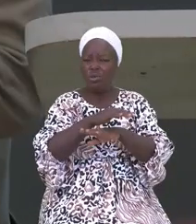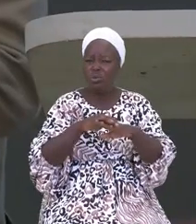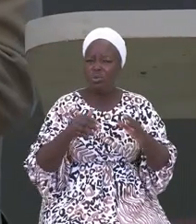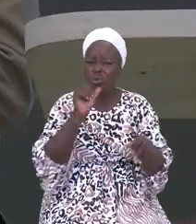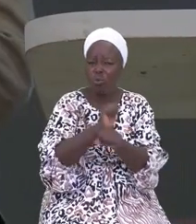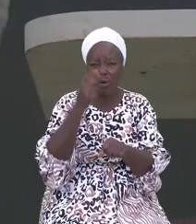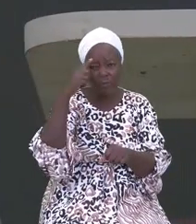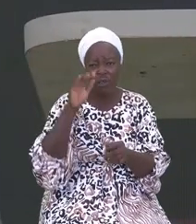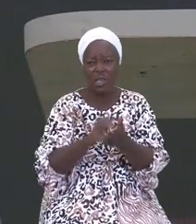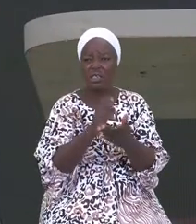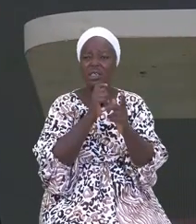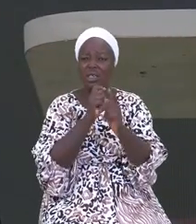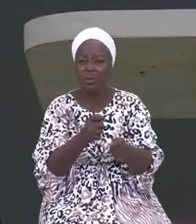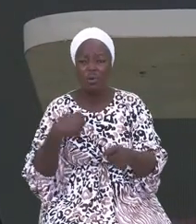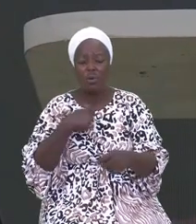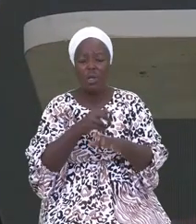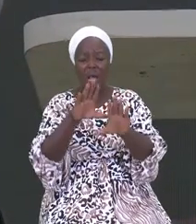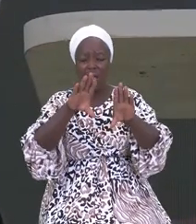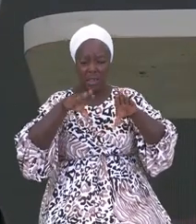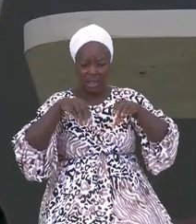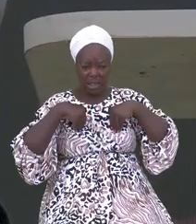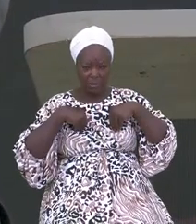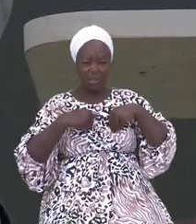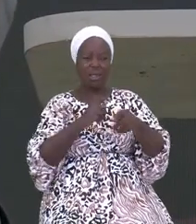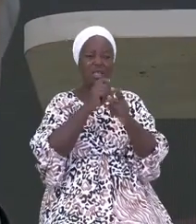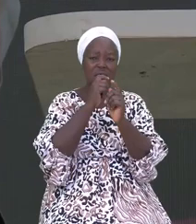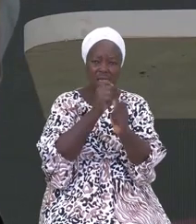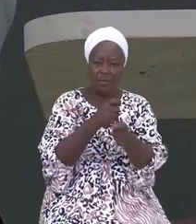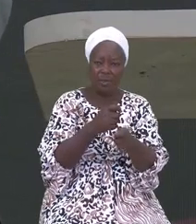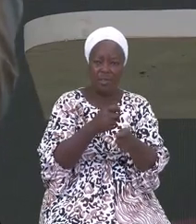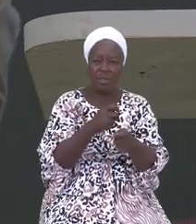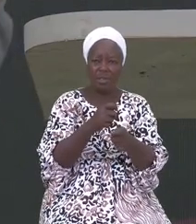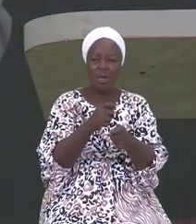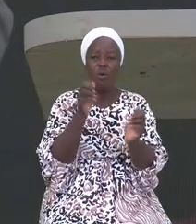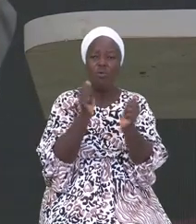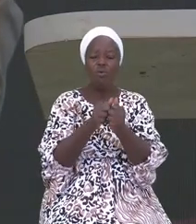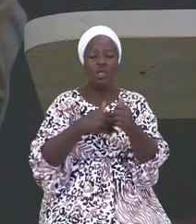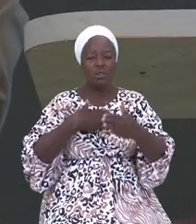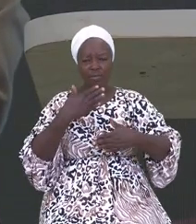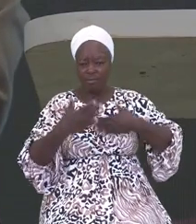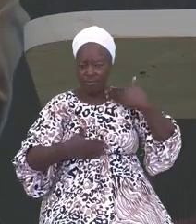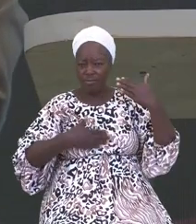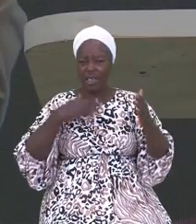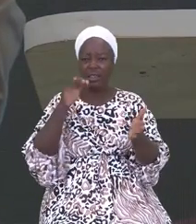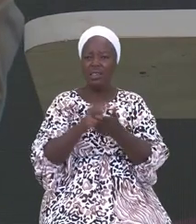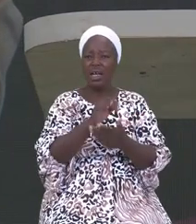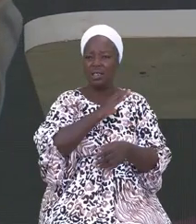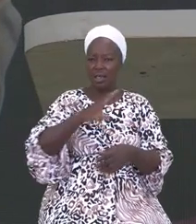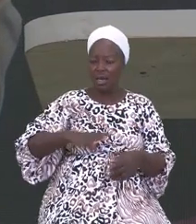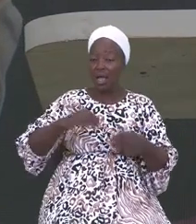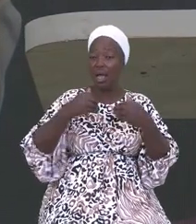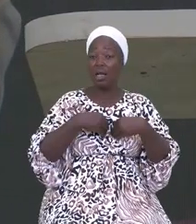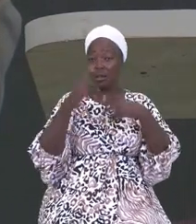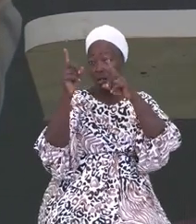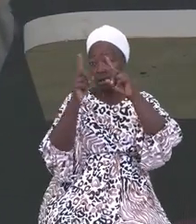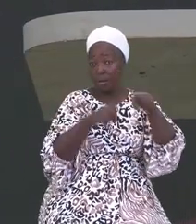for a gift. We accept gift meritoriously, that Christ has come,